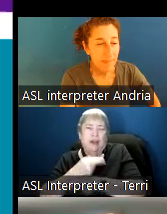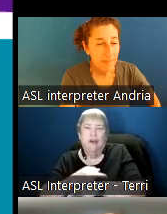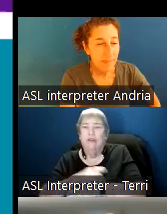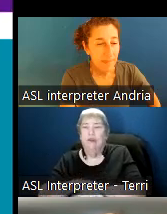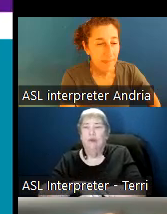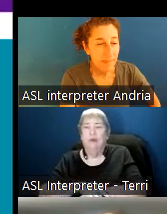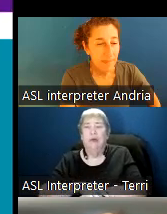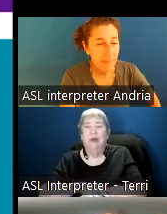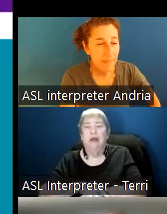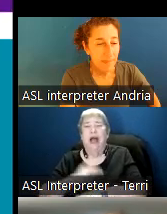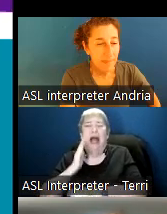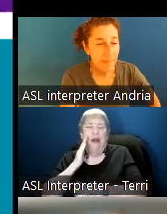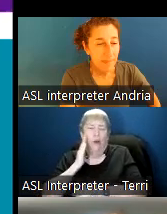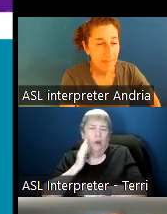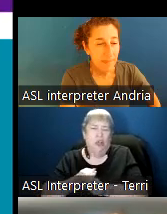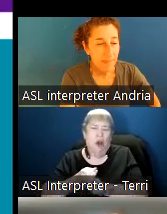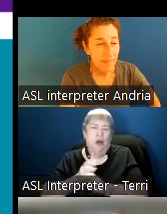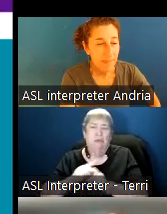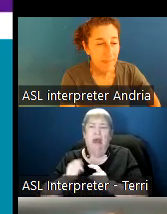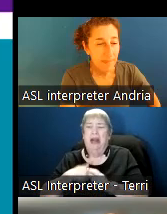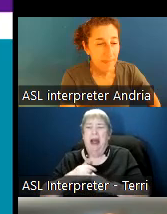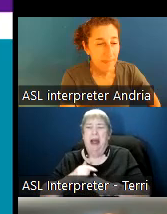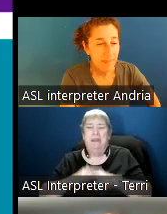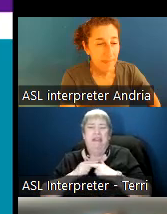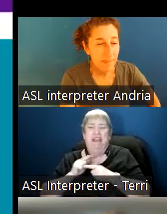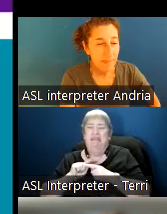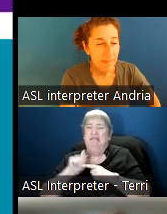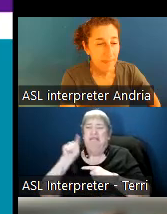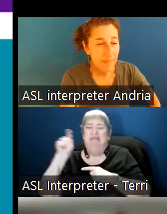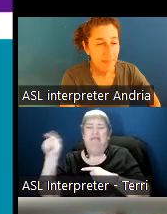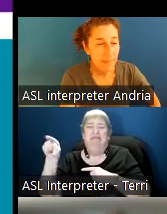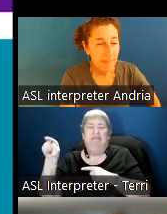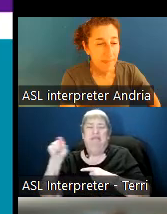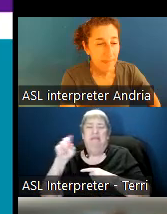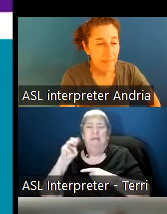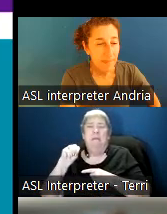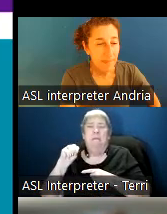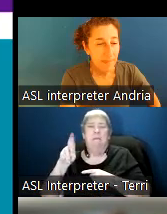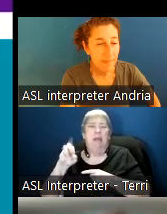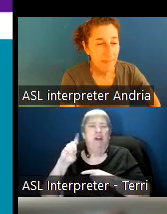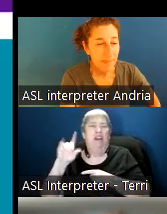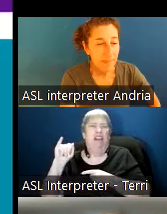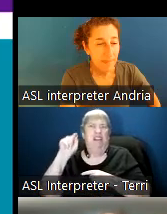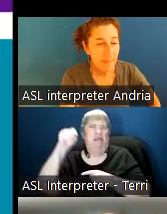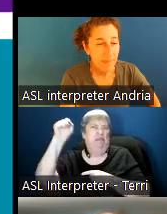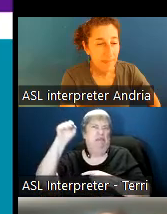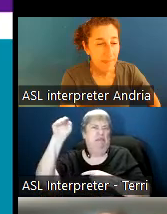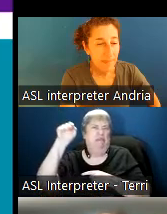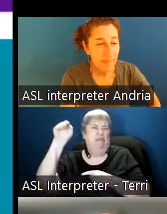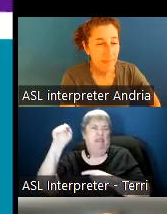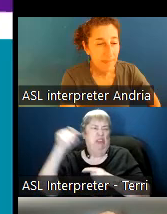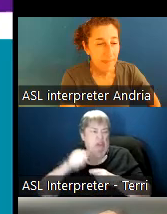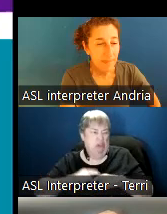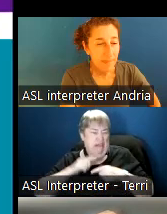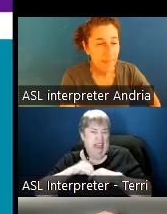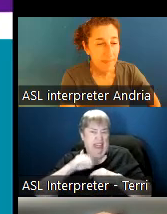near the Maryland border. You're all the way down here near DC. Come up and live with me. My parents are here. They'll be able to help take